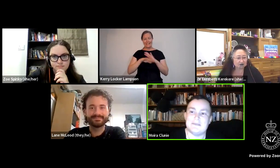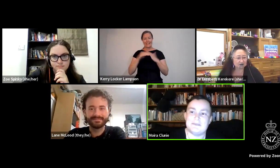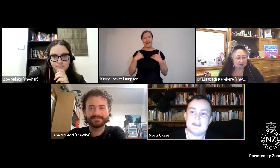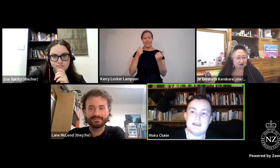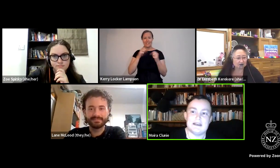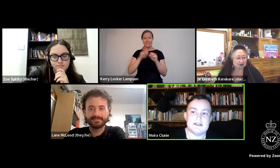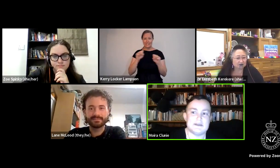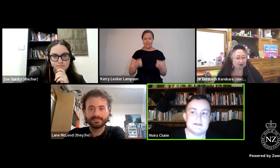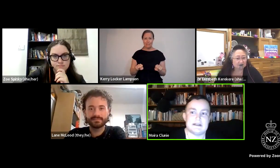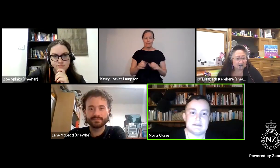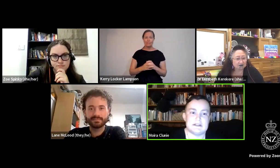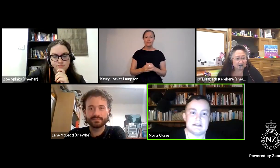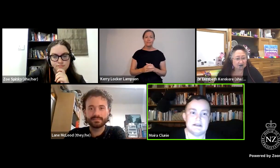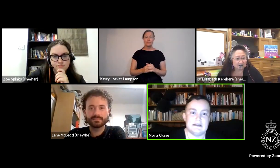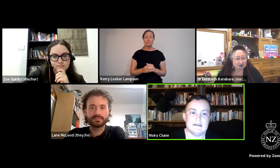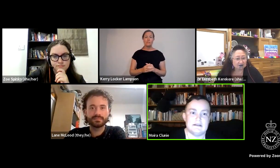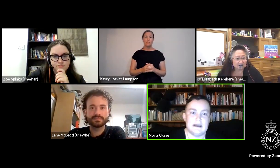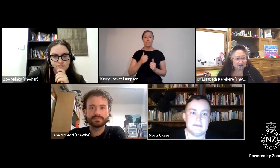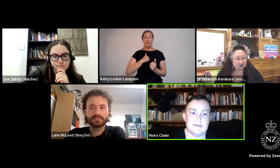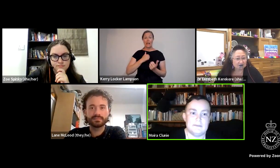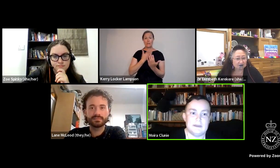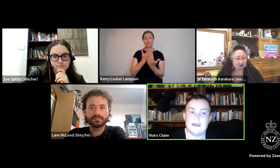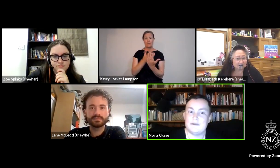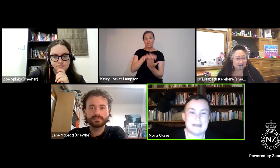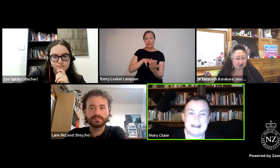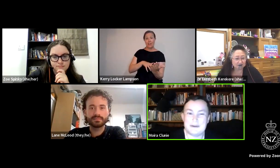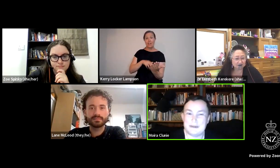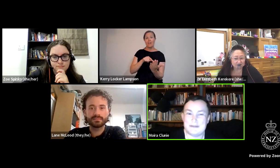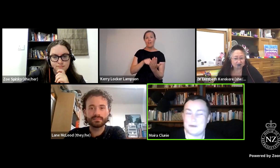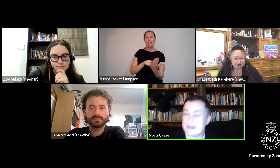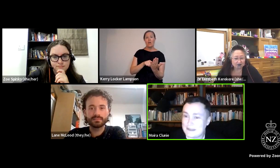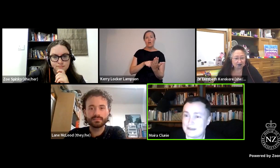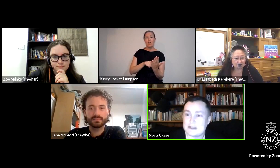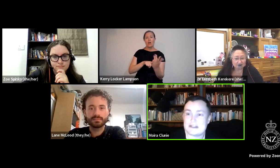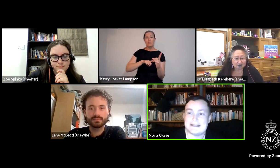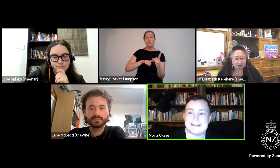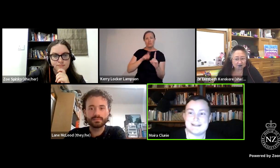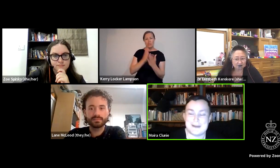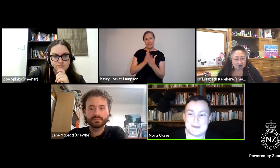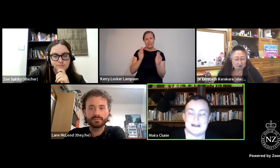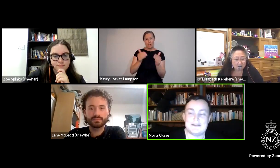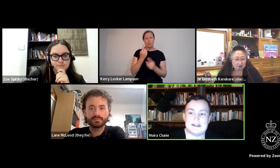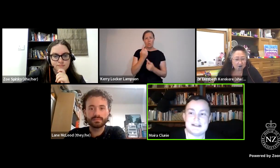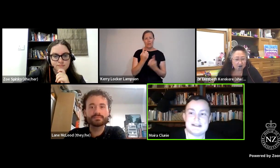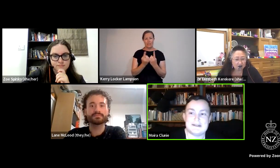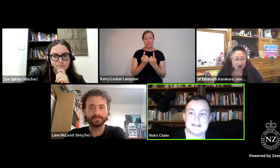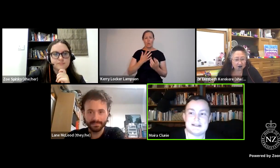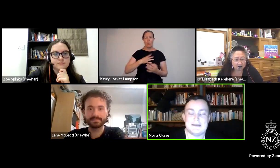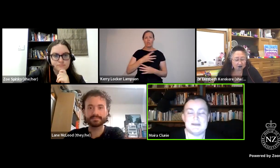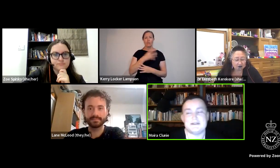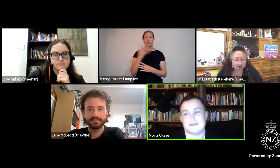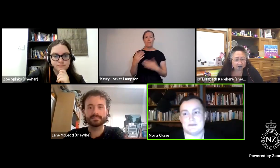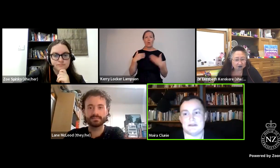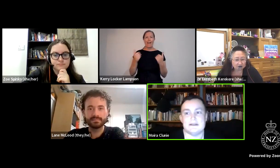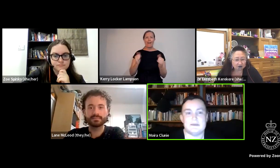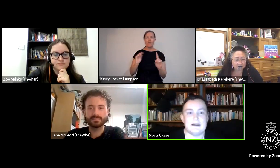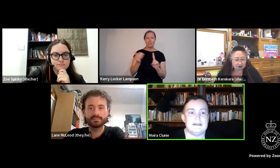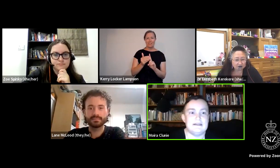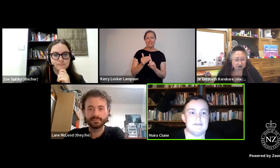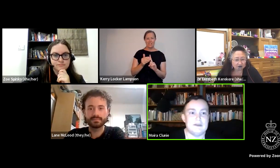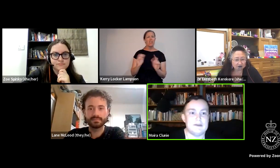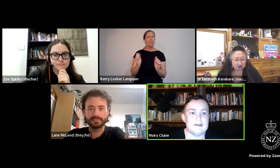think in terms of our submission, we're mainly calling for one thing, which is a rainbow health strategy, which has already been